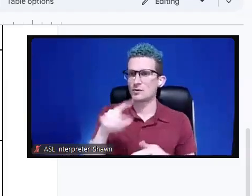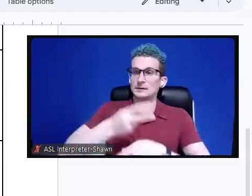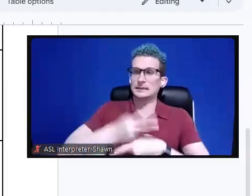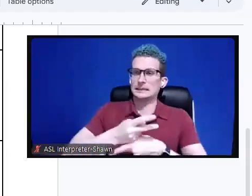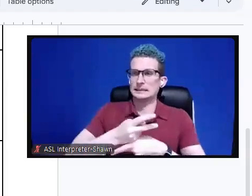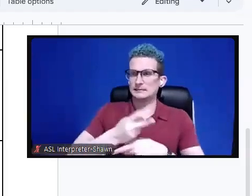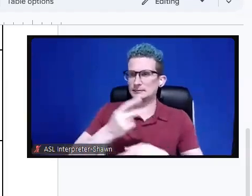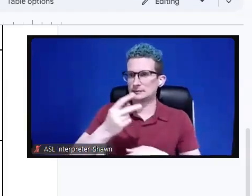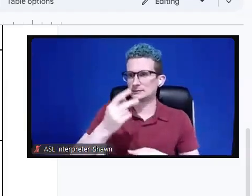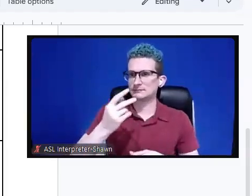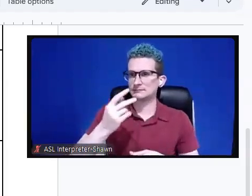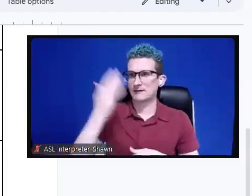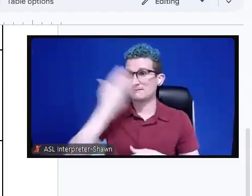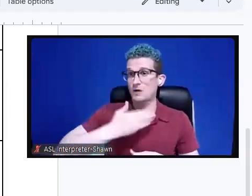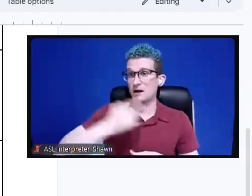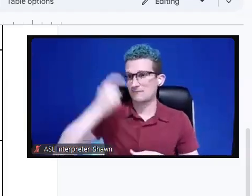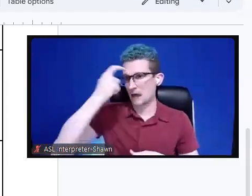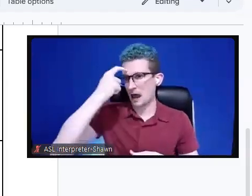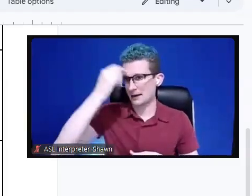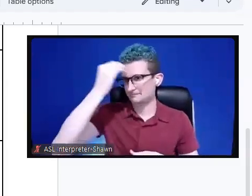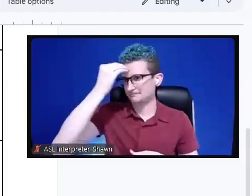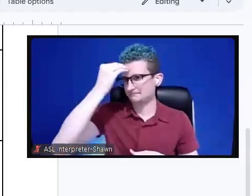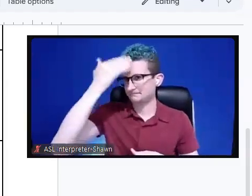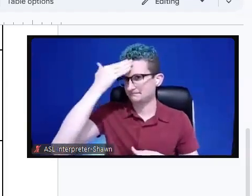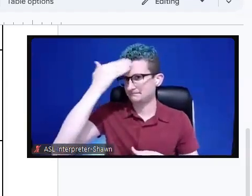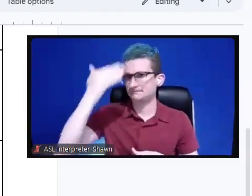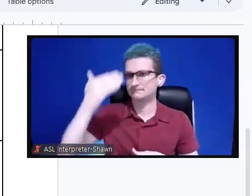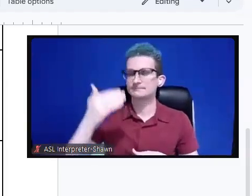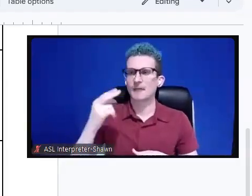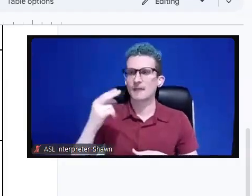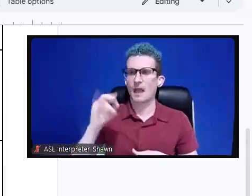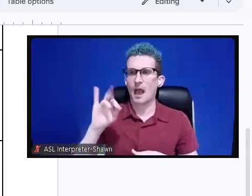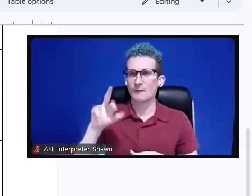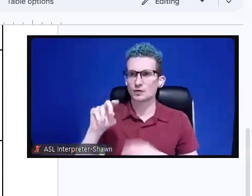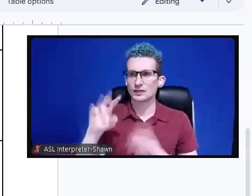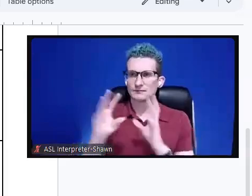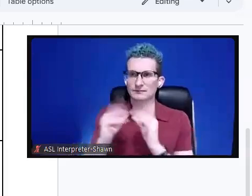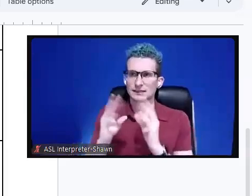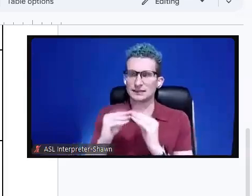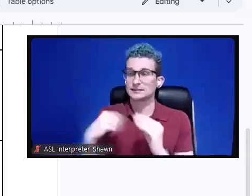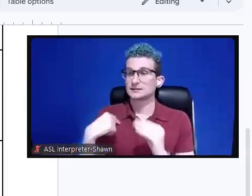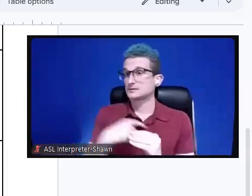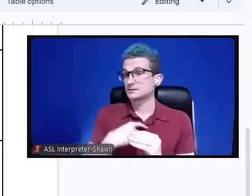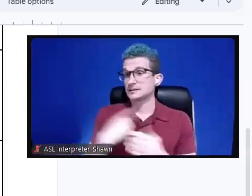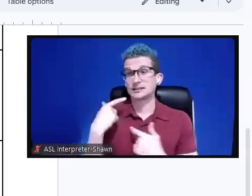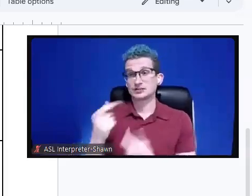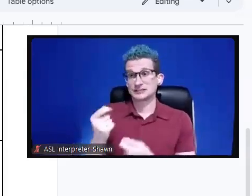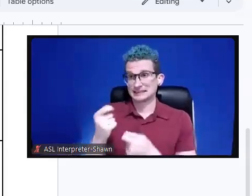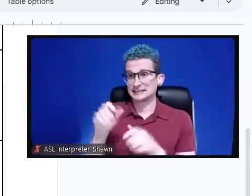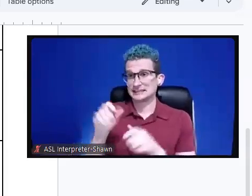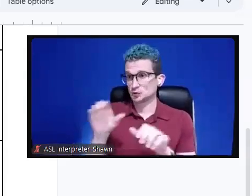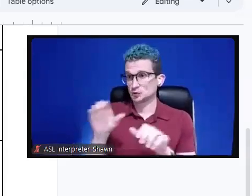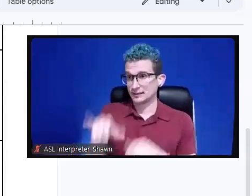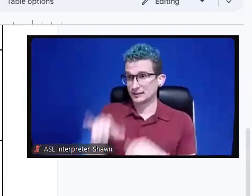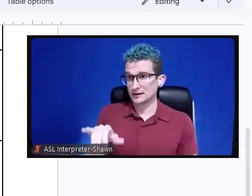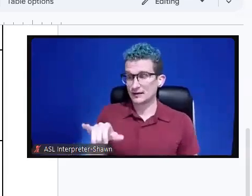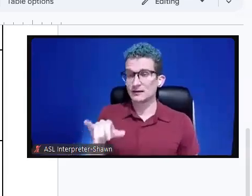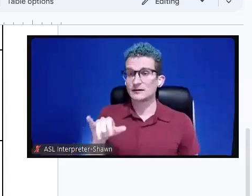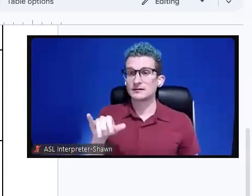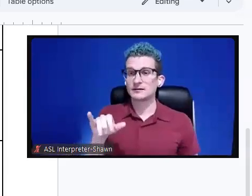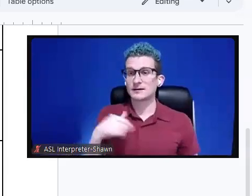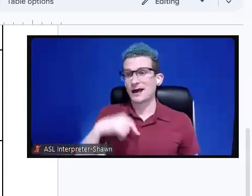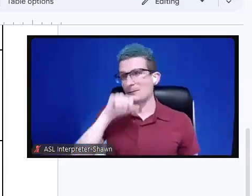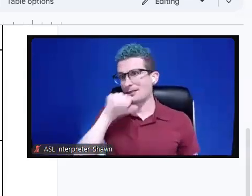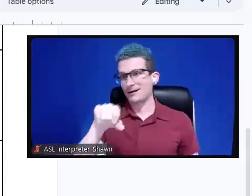hybrid meetings. But it would be something that we're really interested in doing and want to do because I just love to see everybody in person.